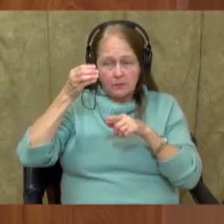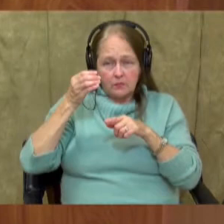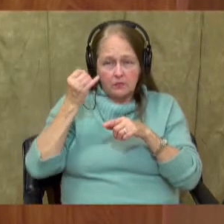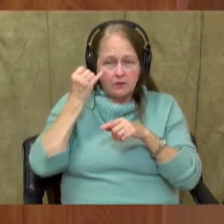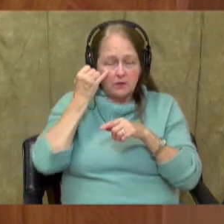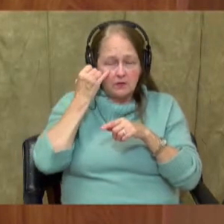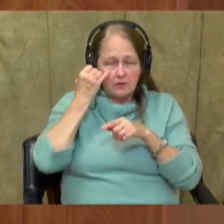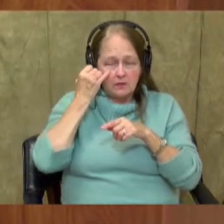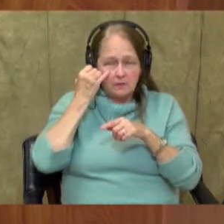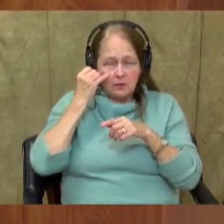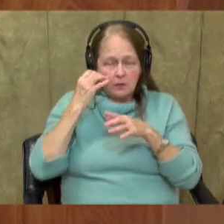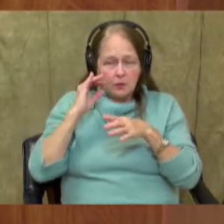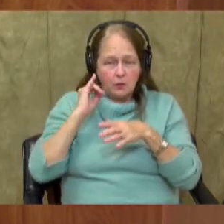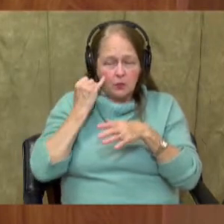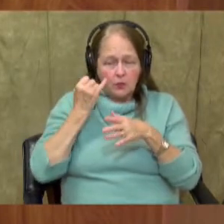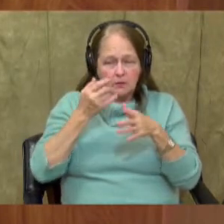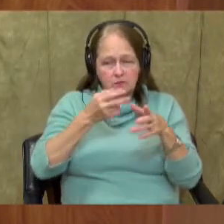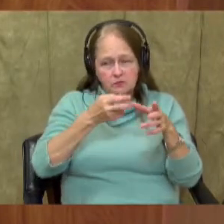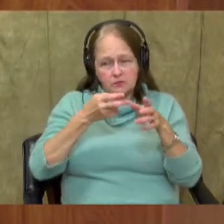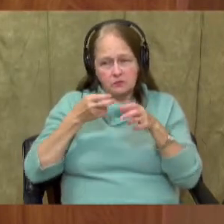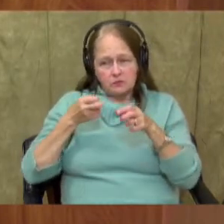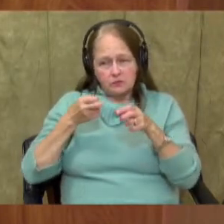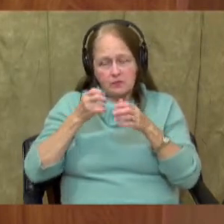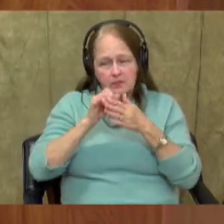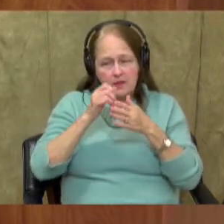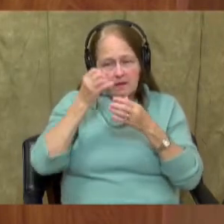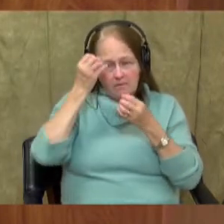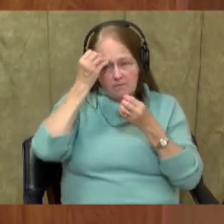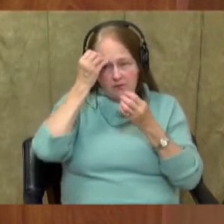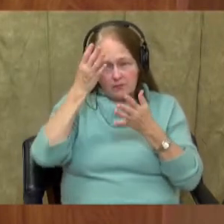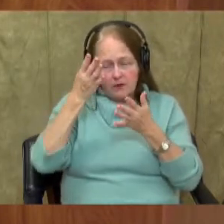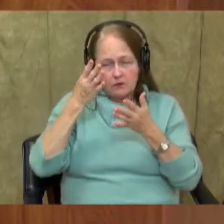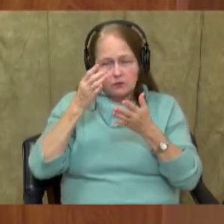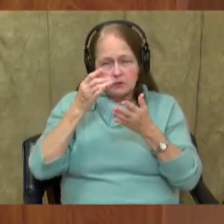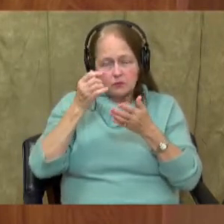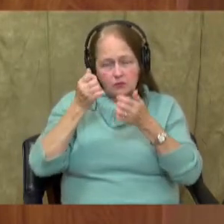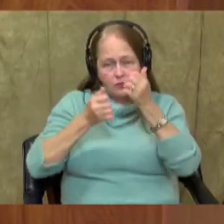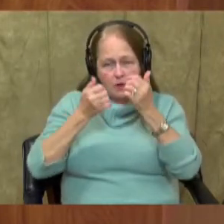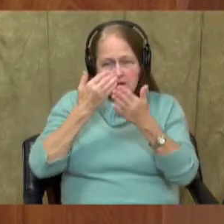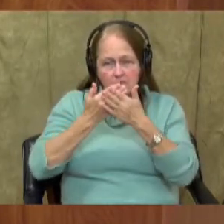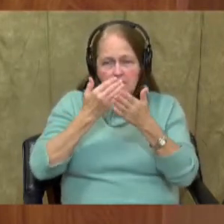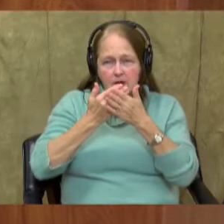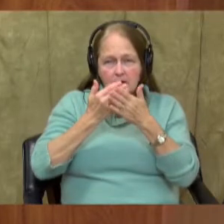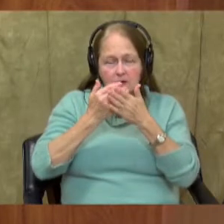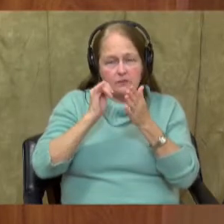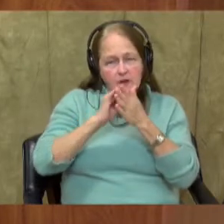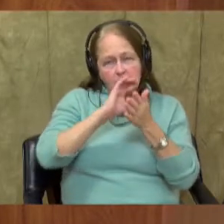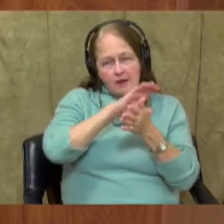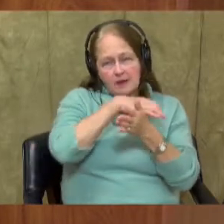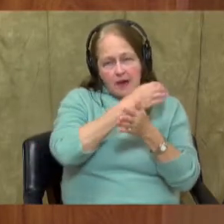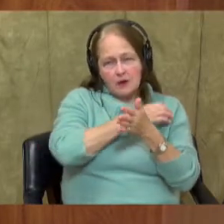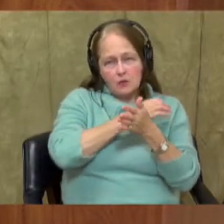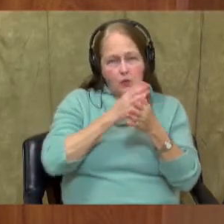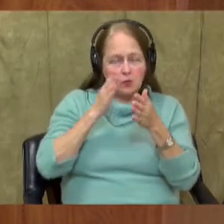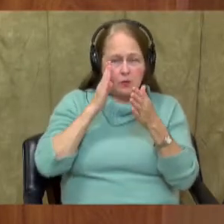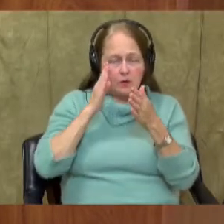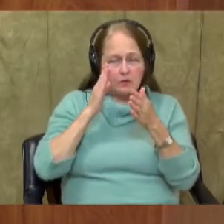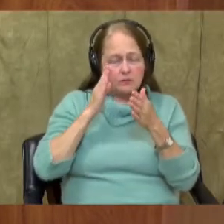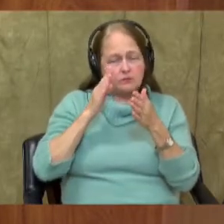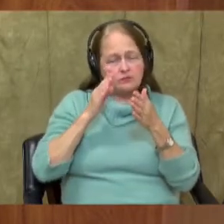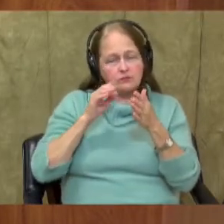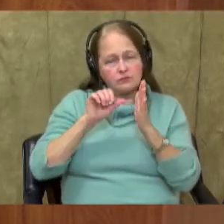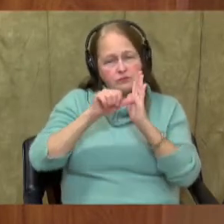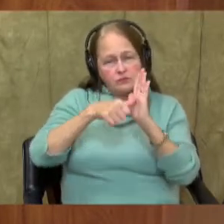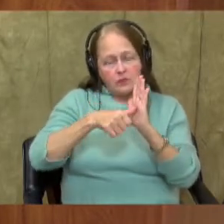If we take this information in this chart, which facts do you think that each of the two characters would emphasize when writing